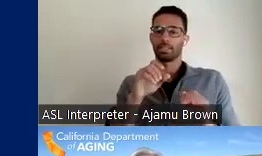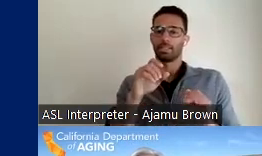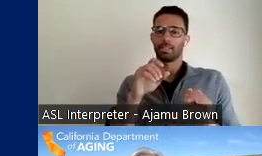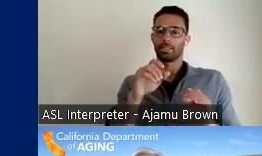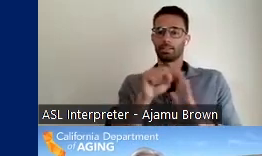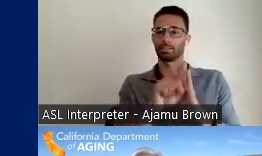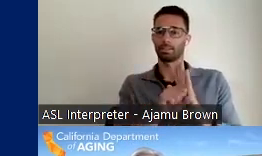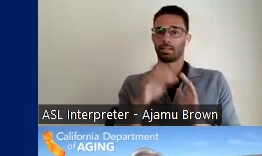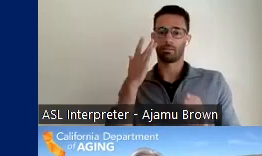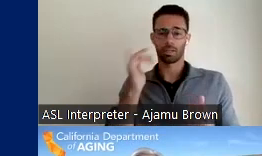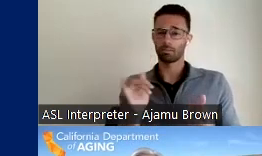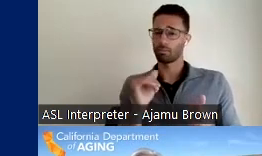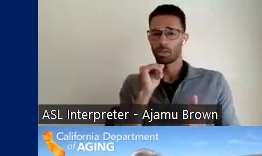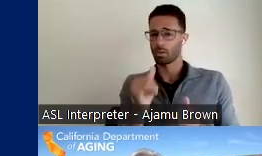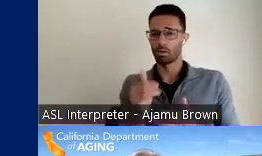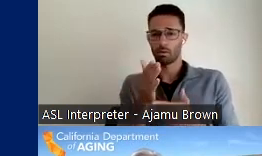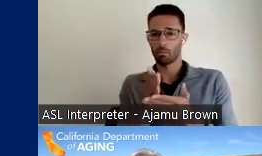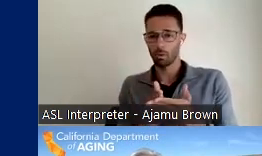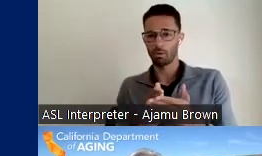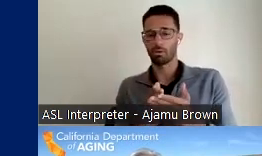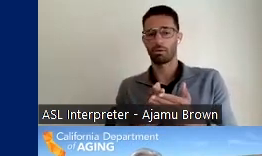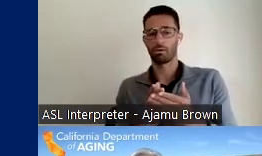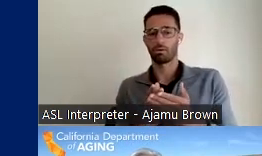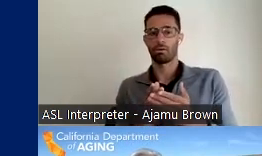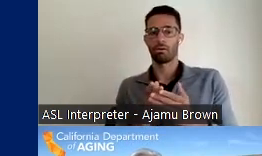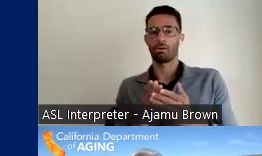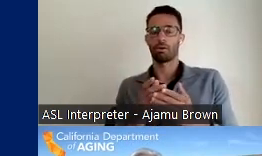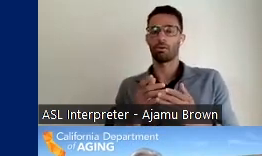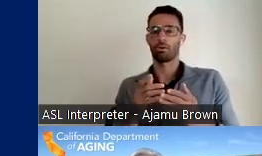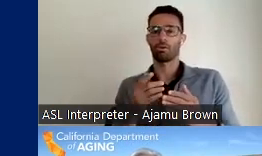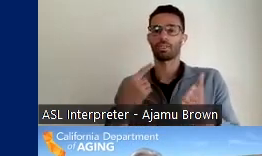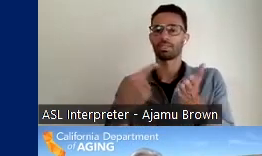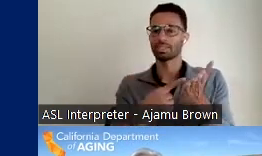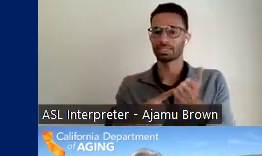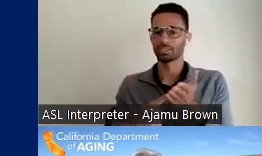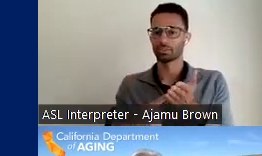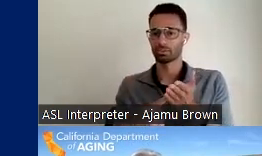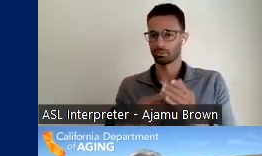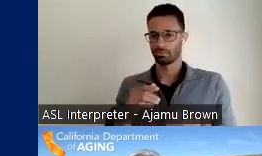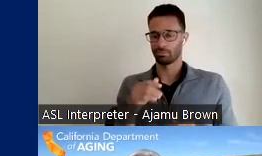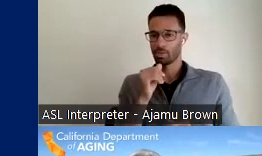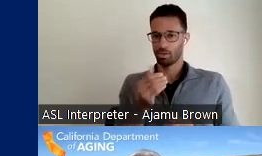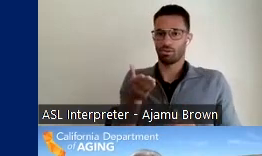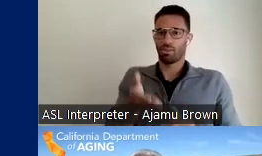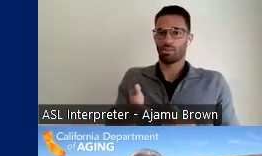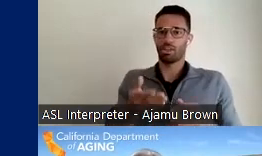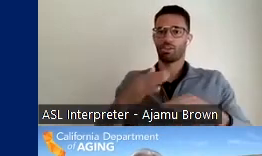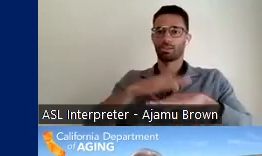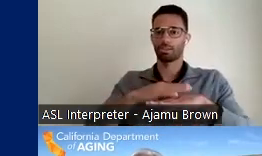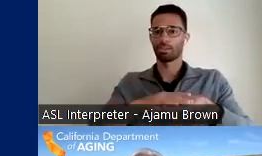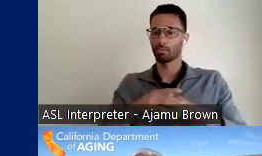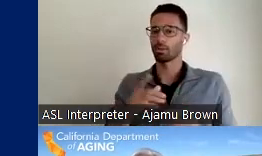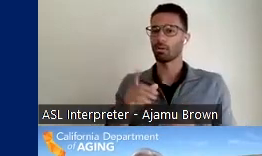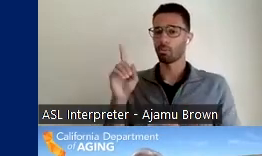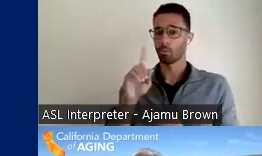part of the people at the table. And I just said, well, you know, where things are happening is in the community, and